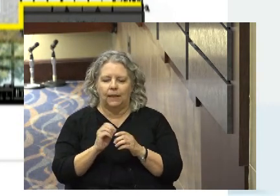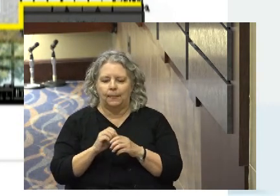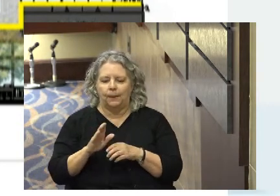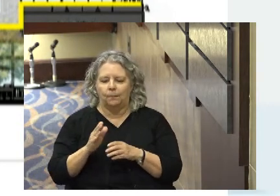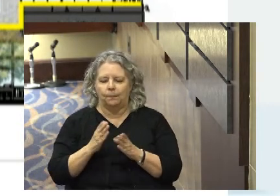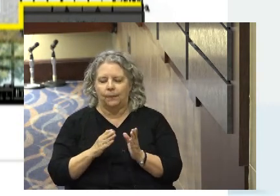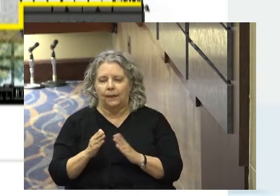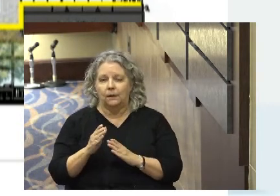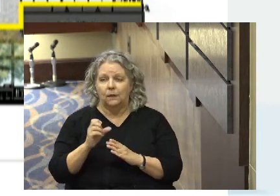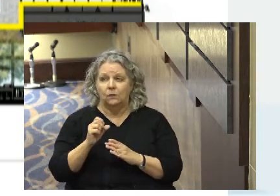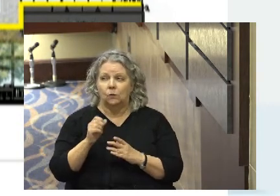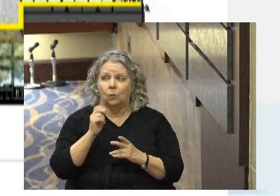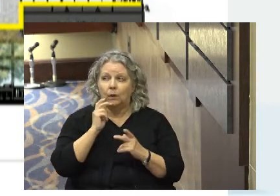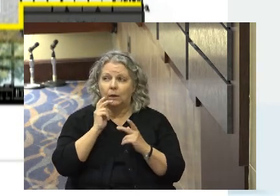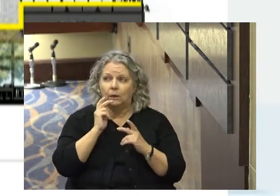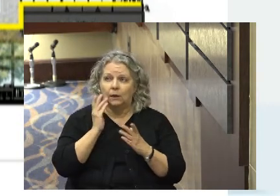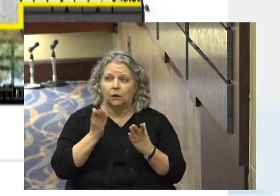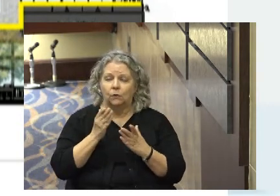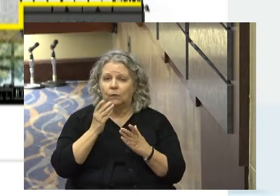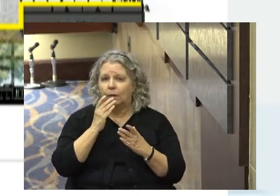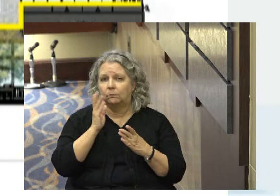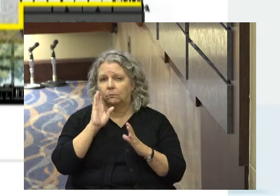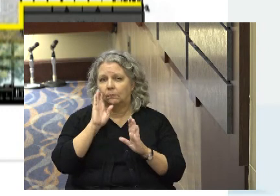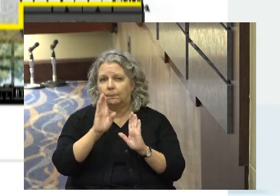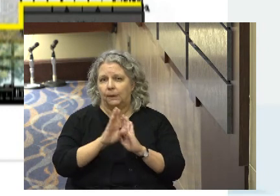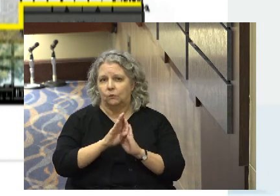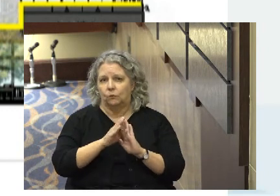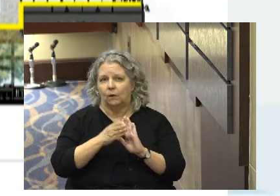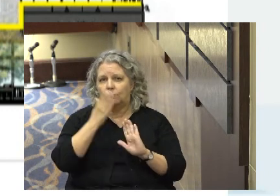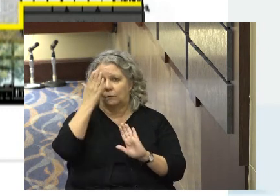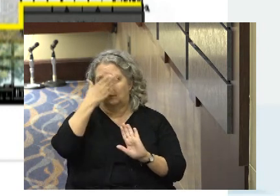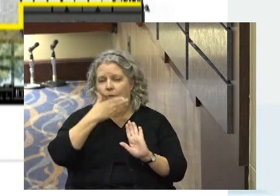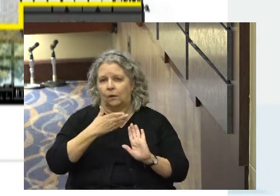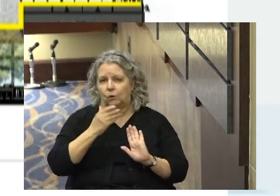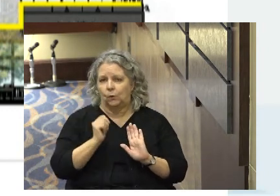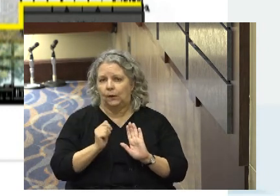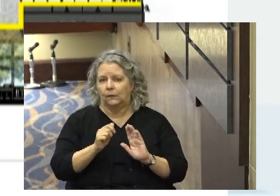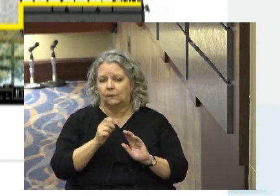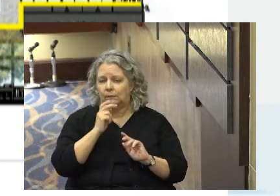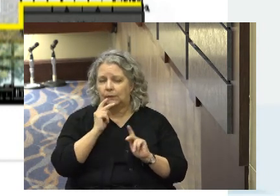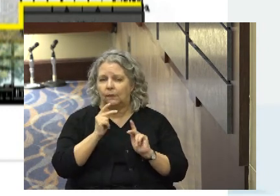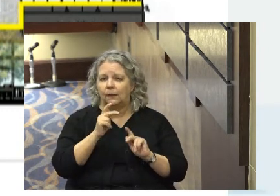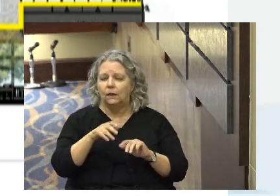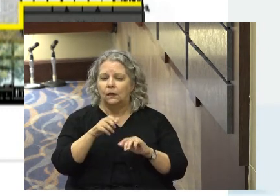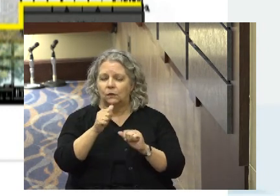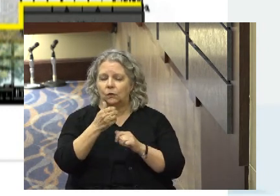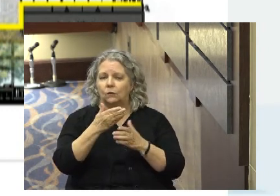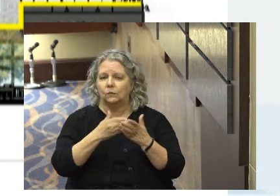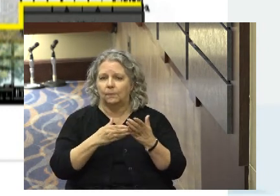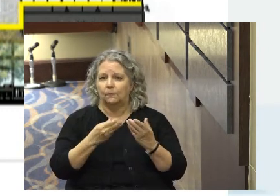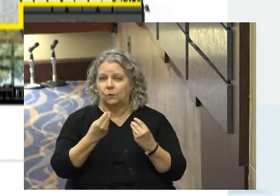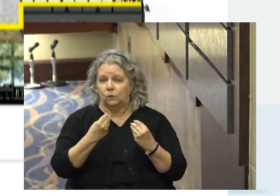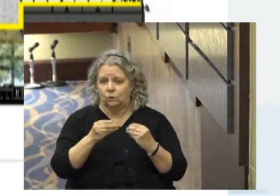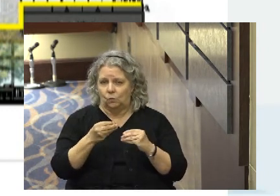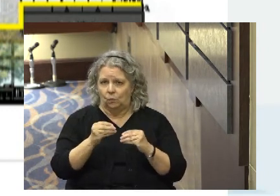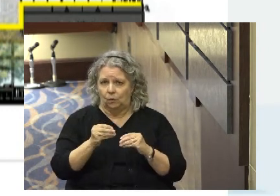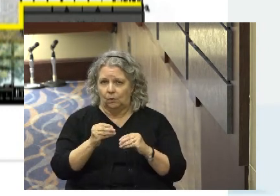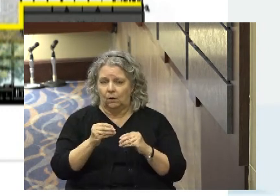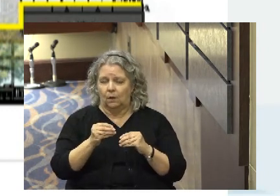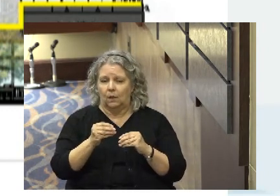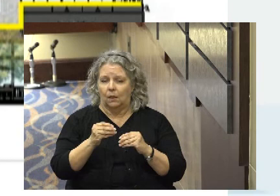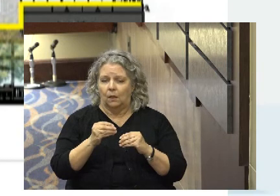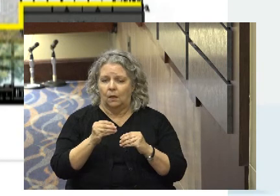an elevation, and you can see they took some of the storefront details along, historical